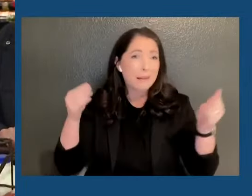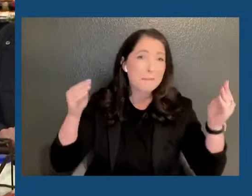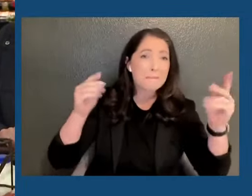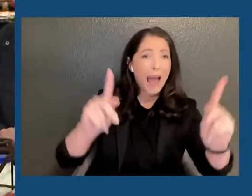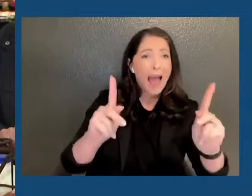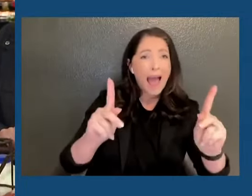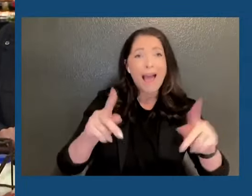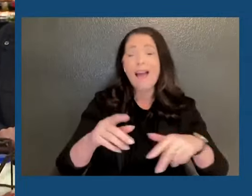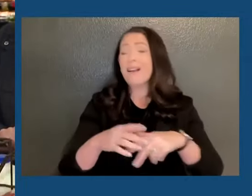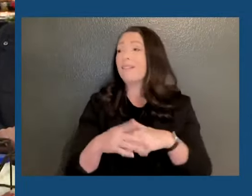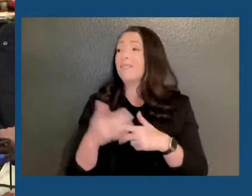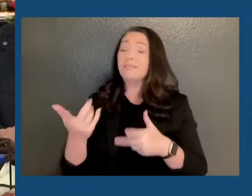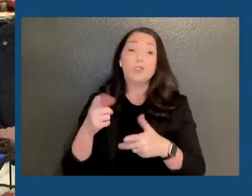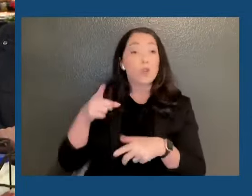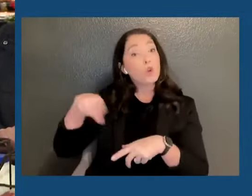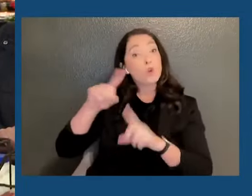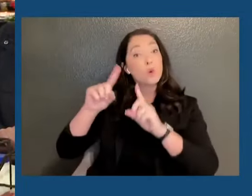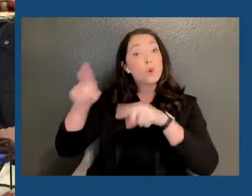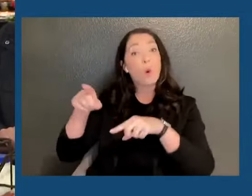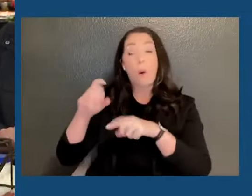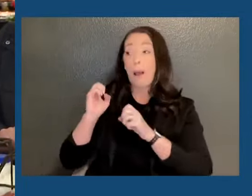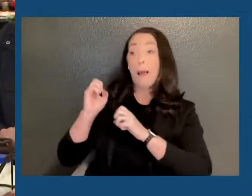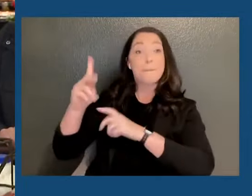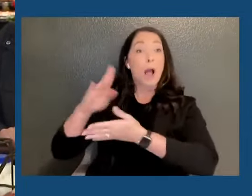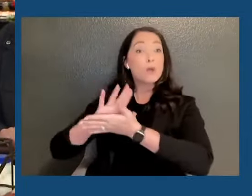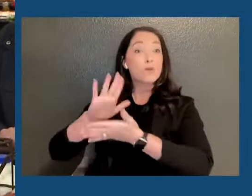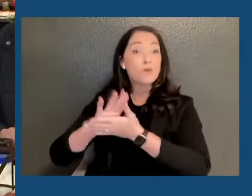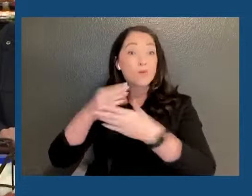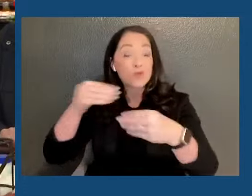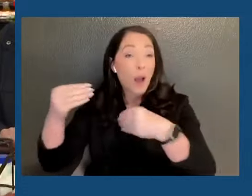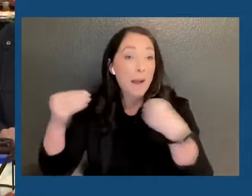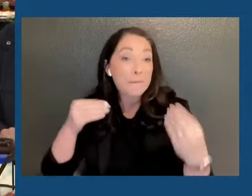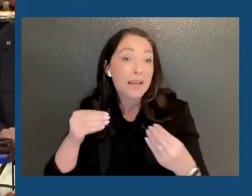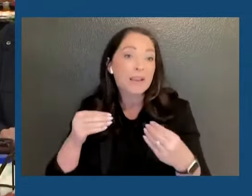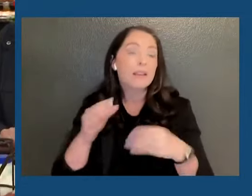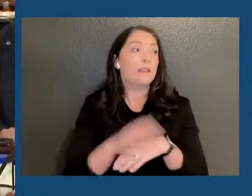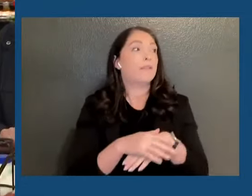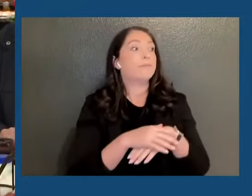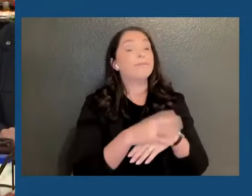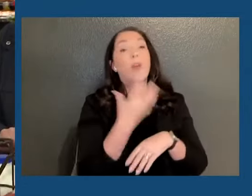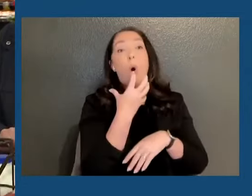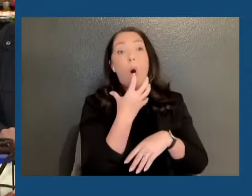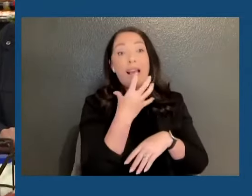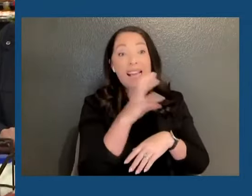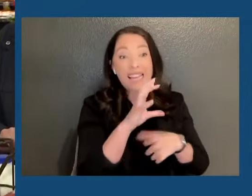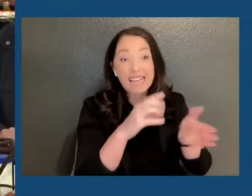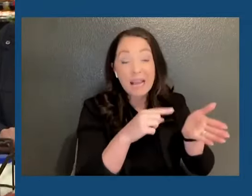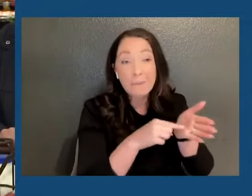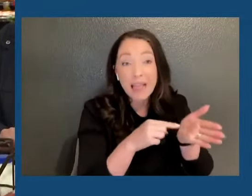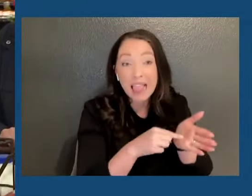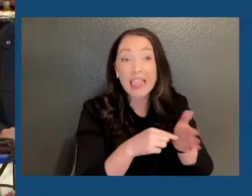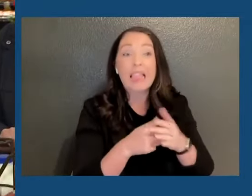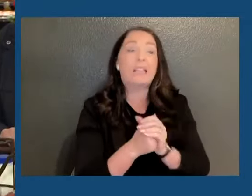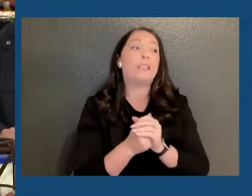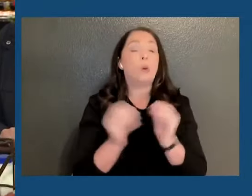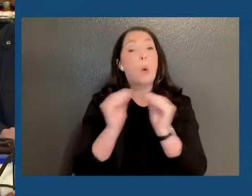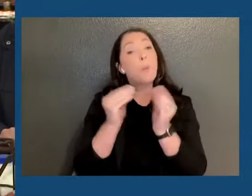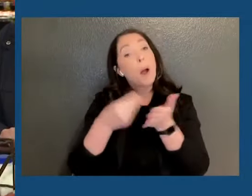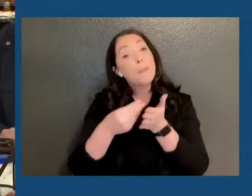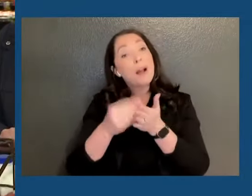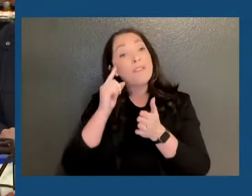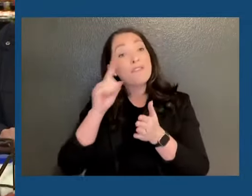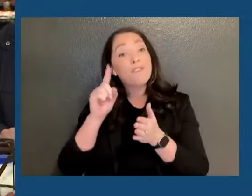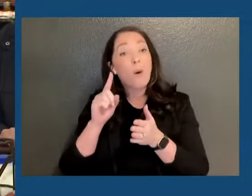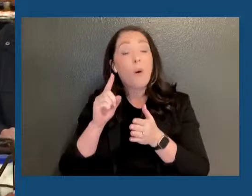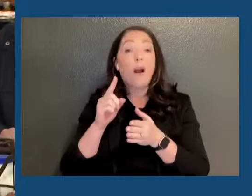they're going back to school shopping, covering their home heating bills, trying to give more money for parents to give their kids that food